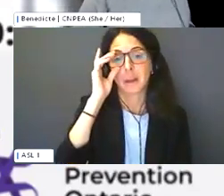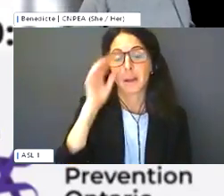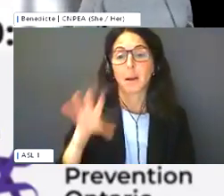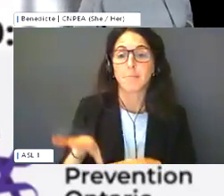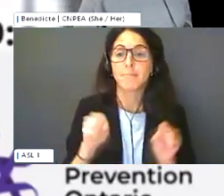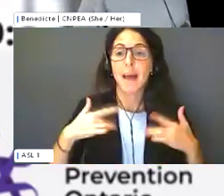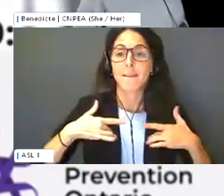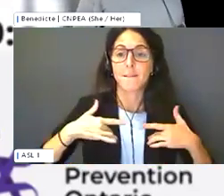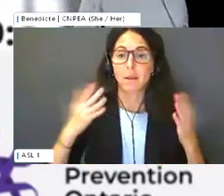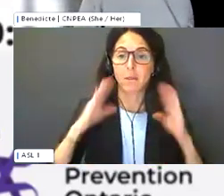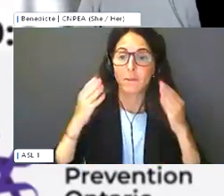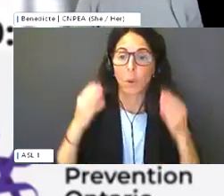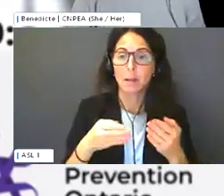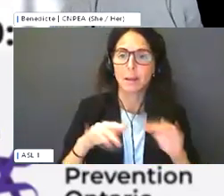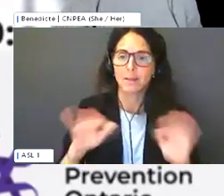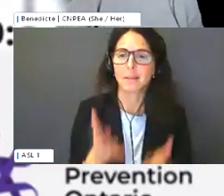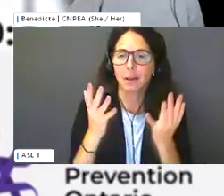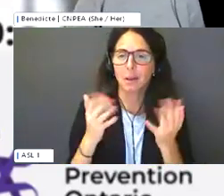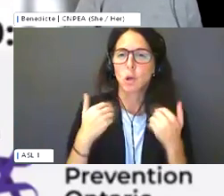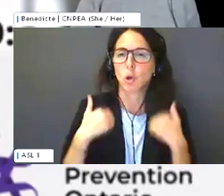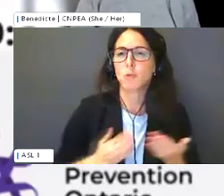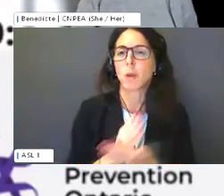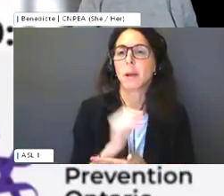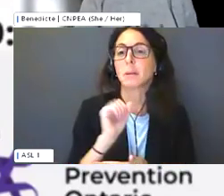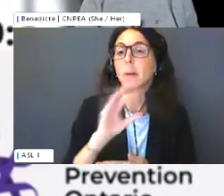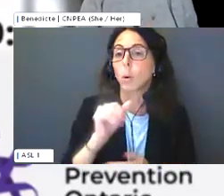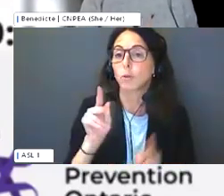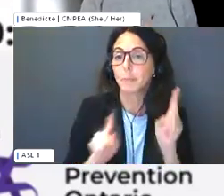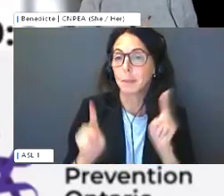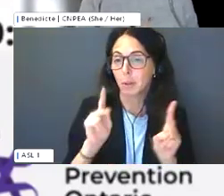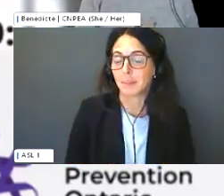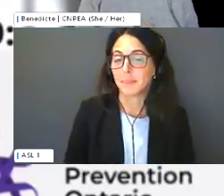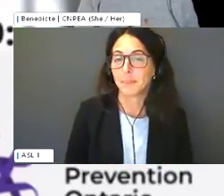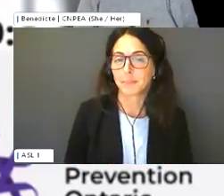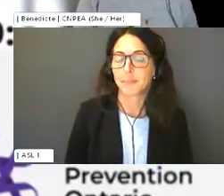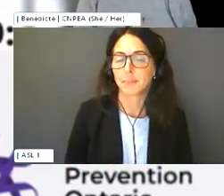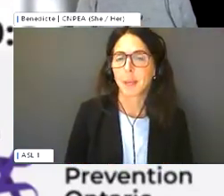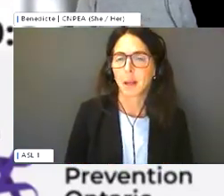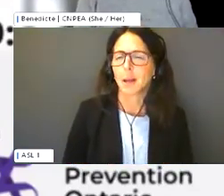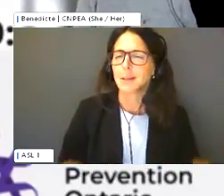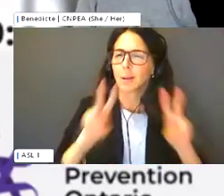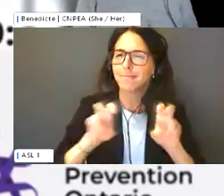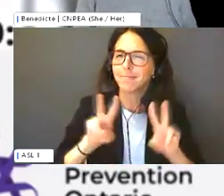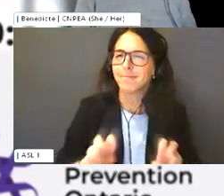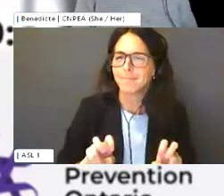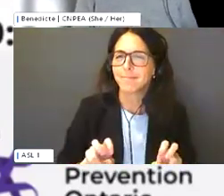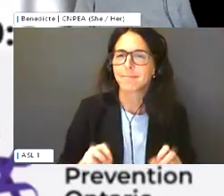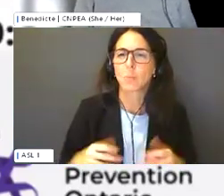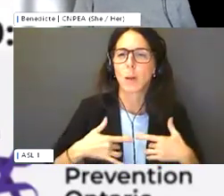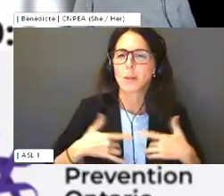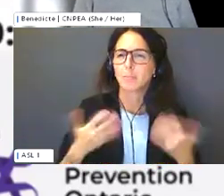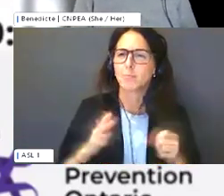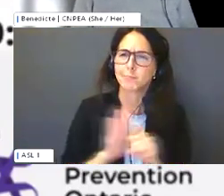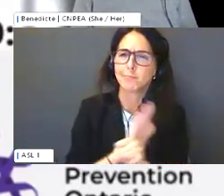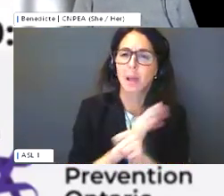about advancing the human rights of older people and kind of looking at where we're at with the work on pushing forward for a